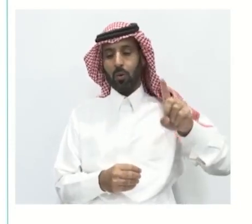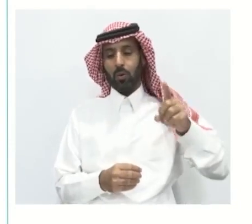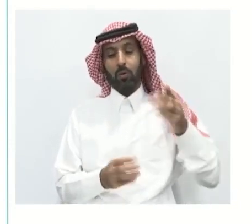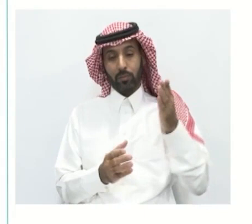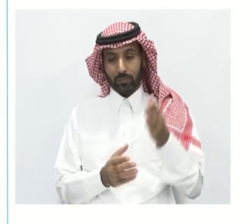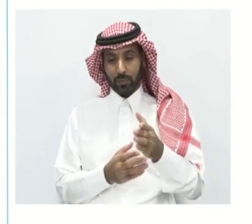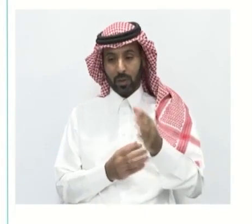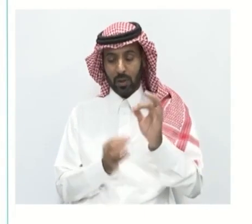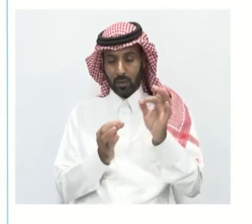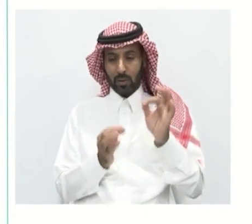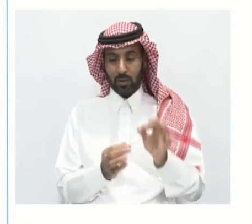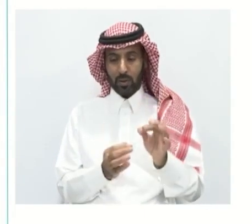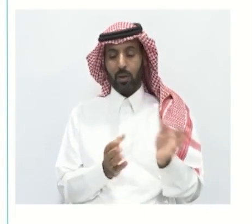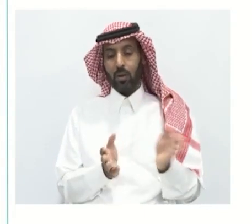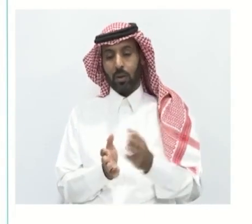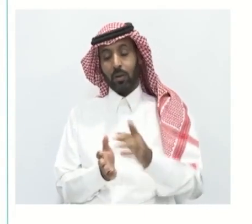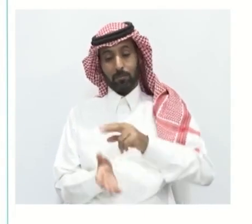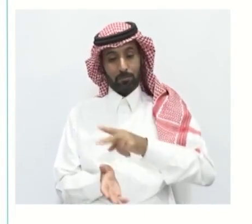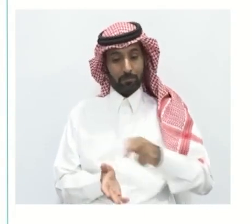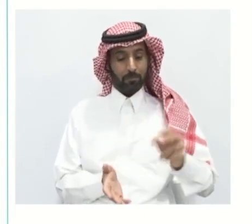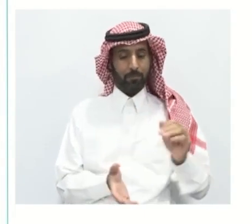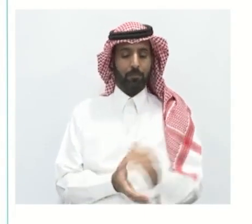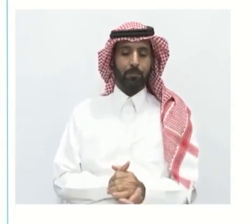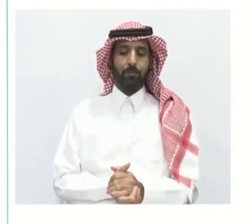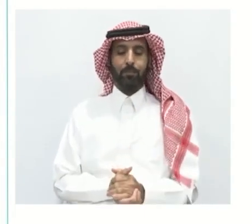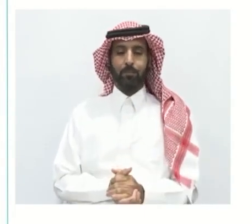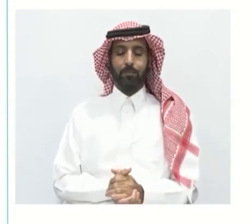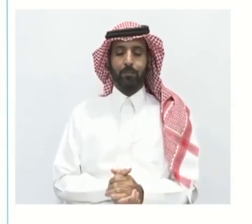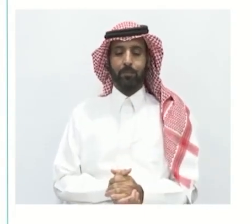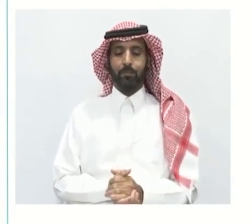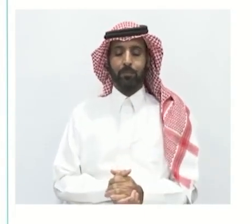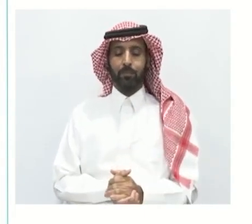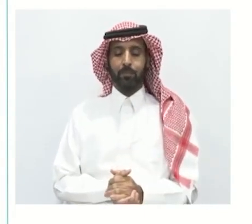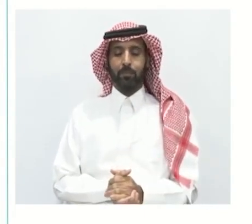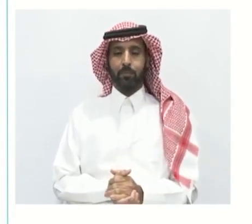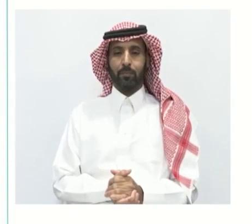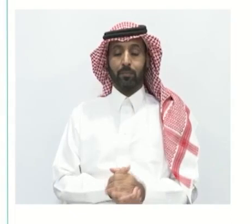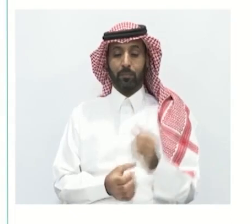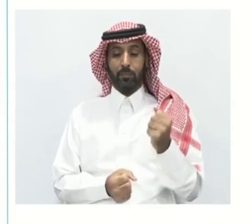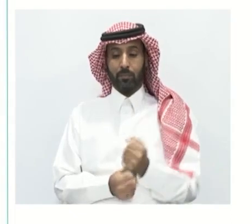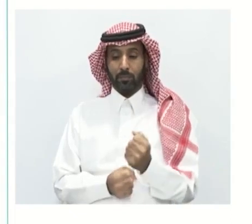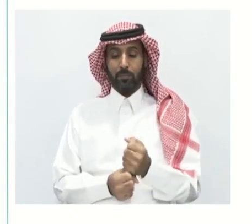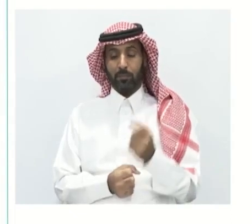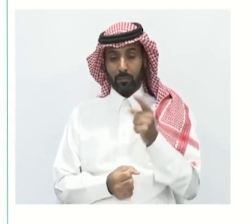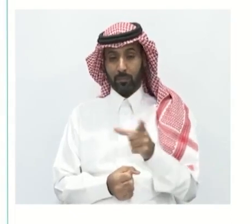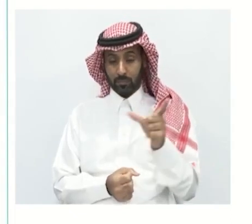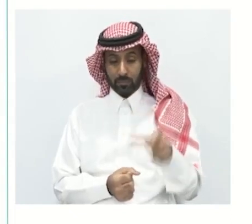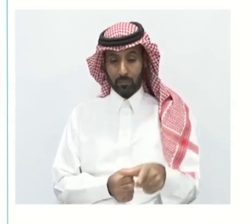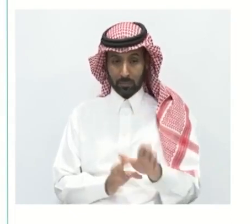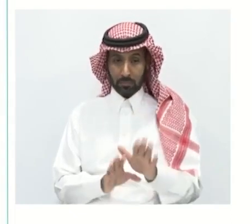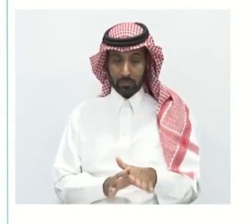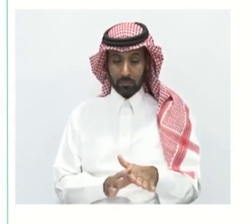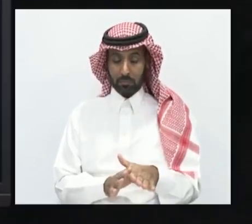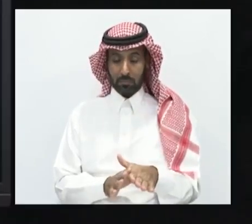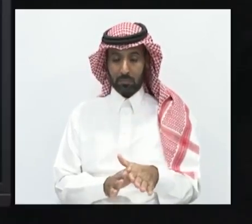some expectations, of course. But the irregular part, whether the verb stays as it is, the